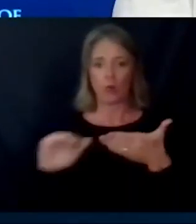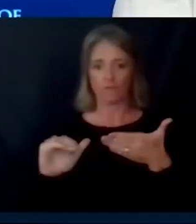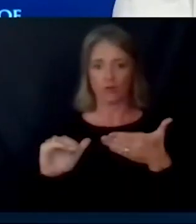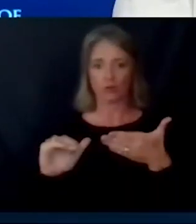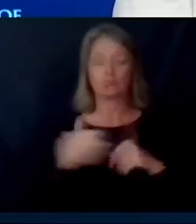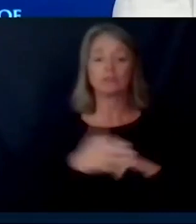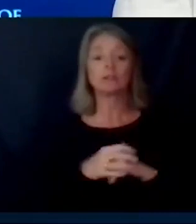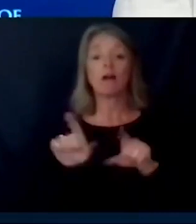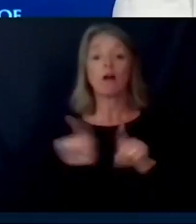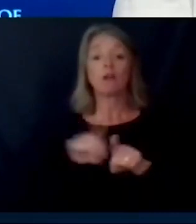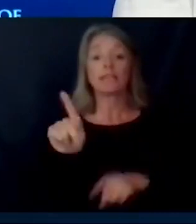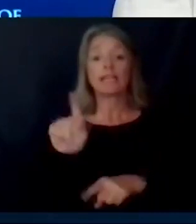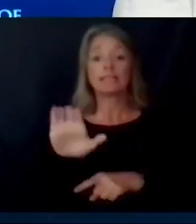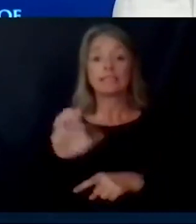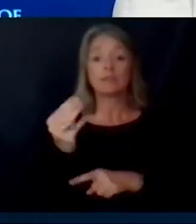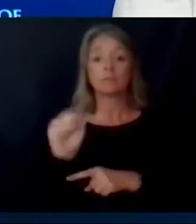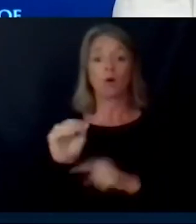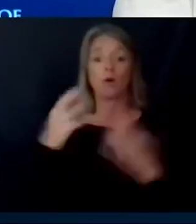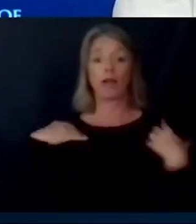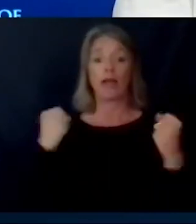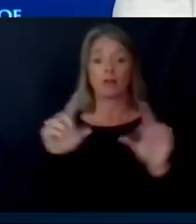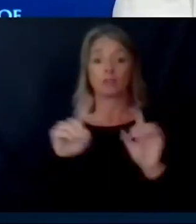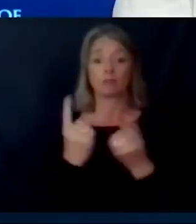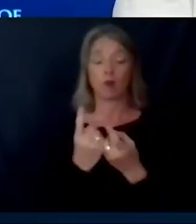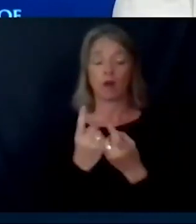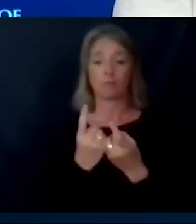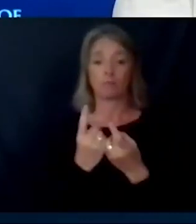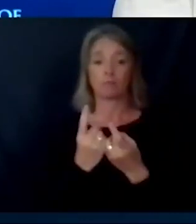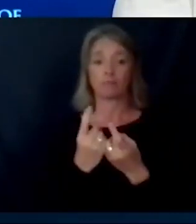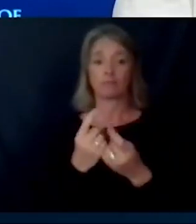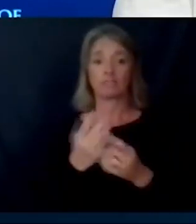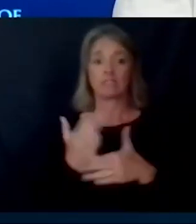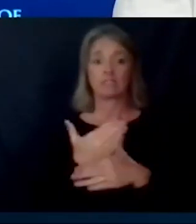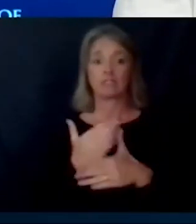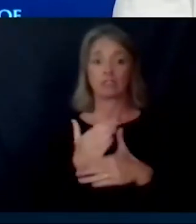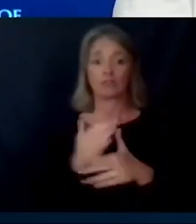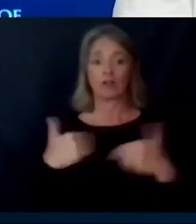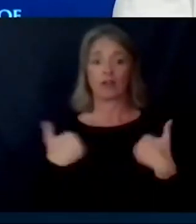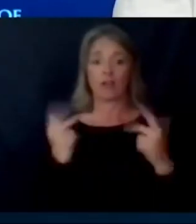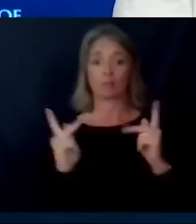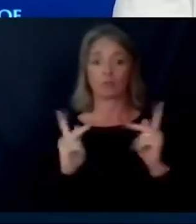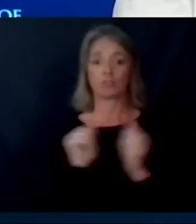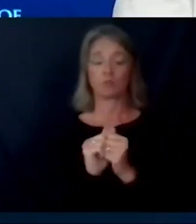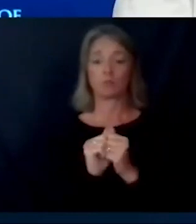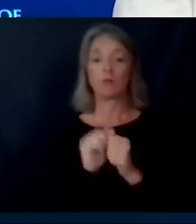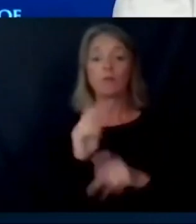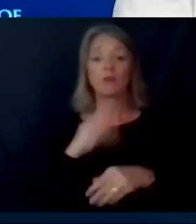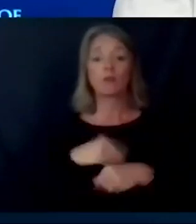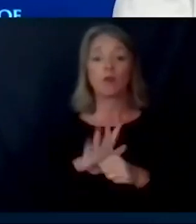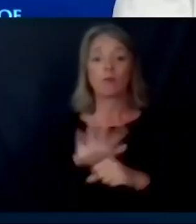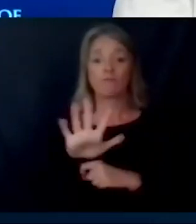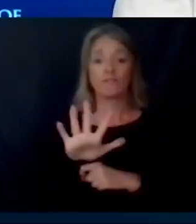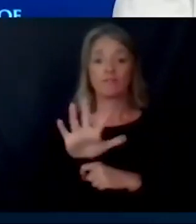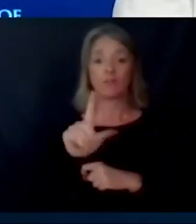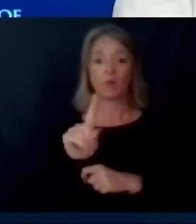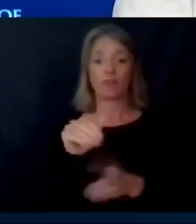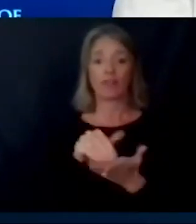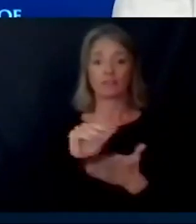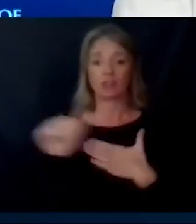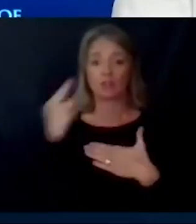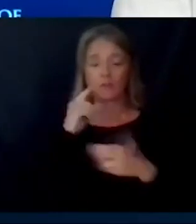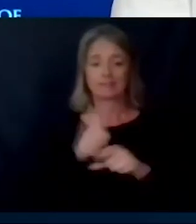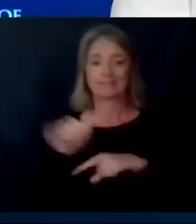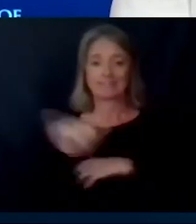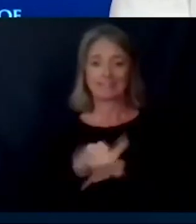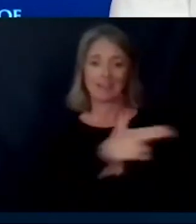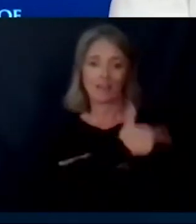Department recently shared the average cost of a hospital stay for a young person with COVID to be about $51,000. So looking to hear from our